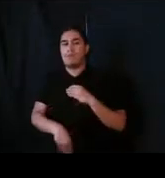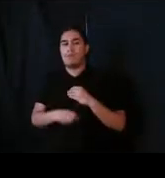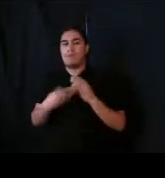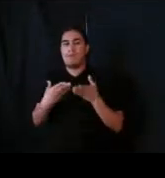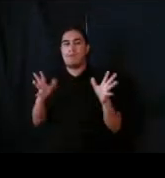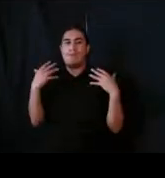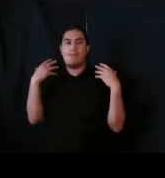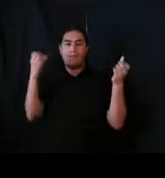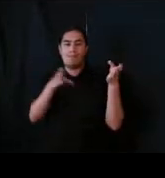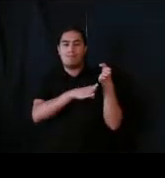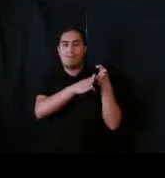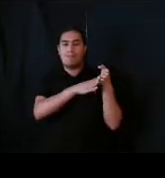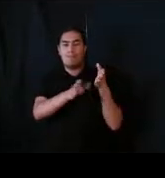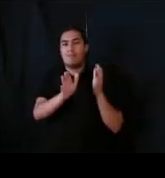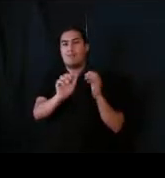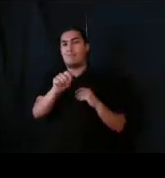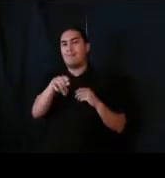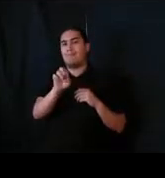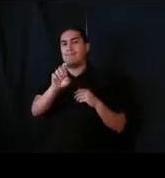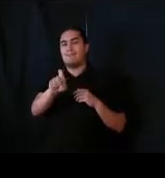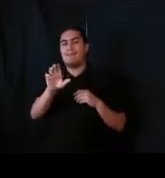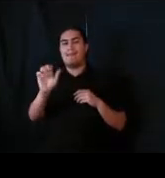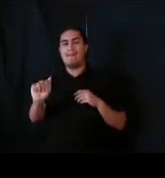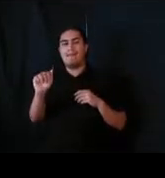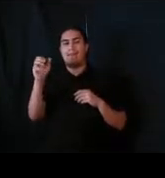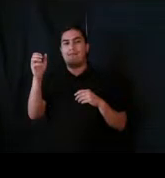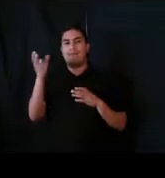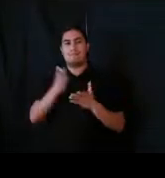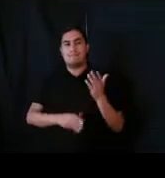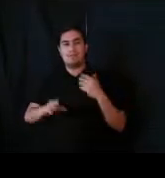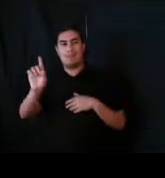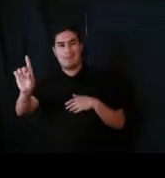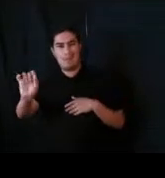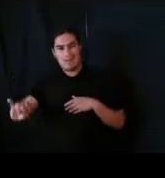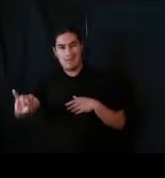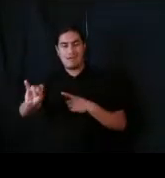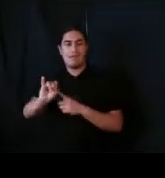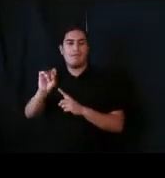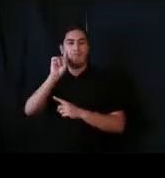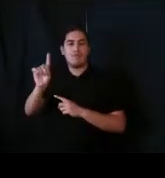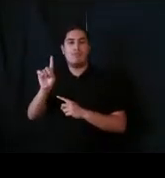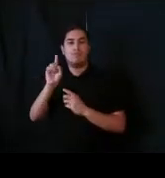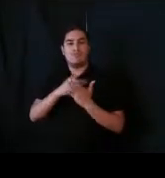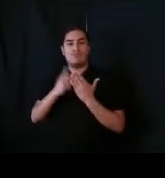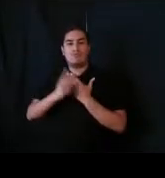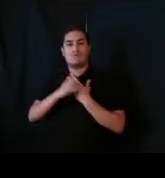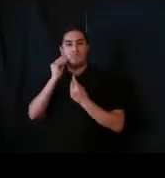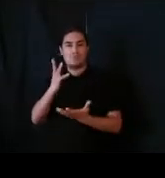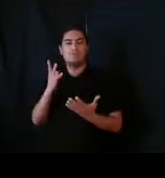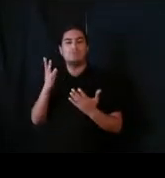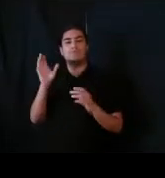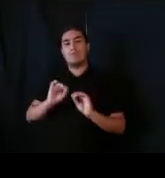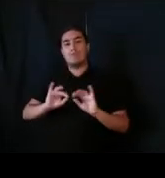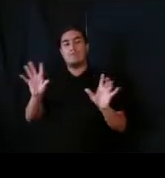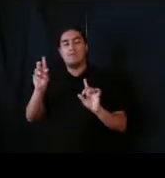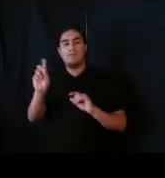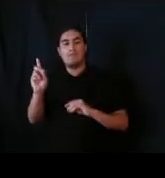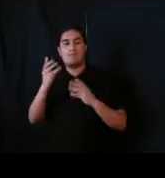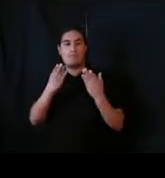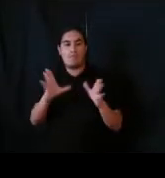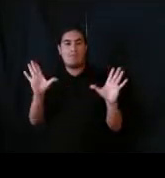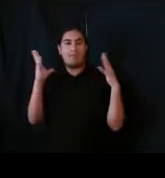subsection under appendix a section i under other optional project information areas to clarify where public health